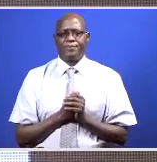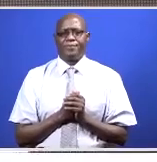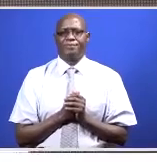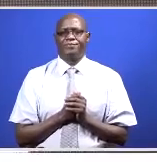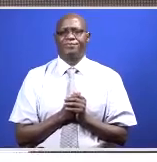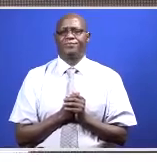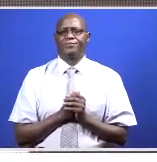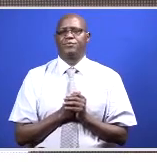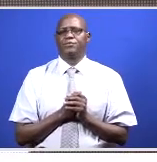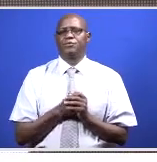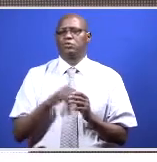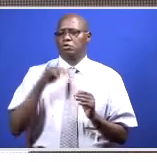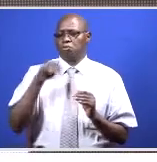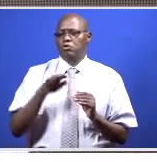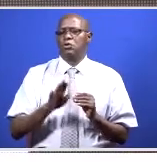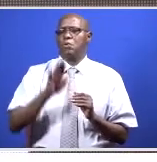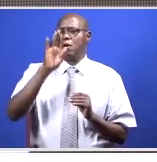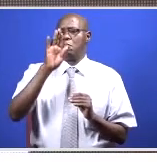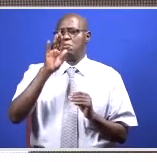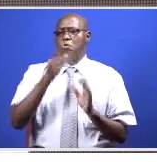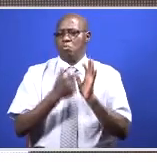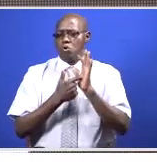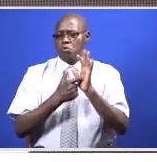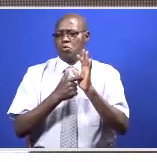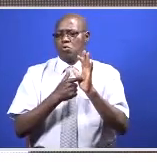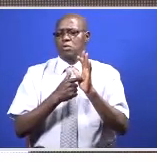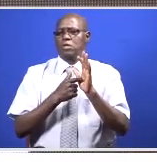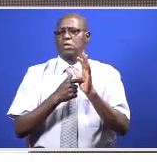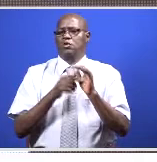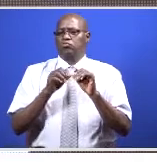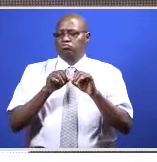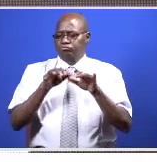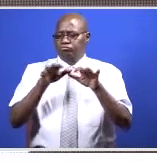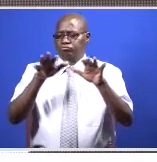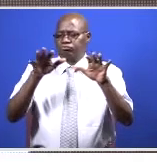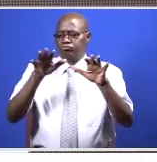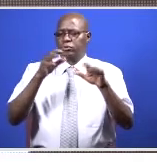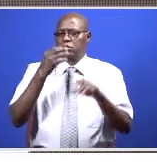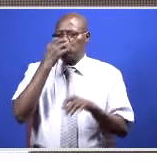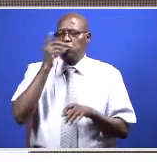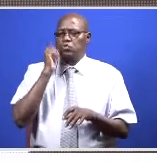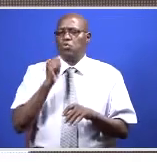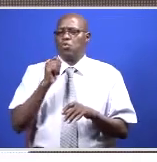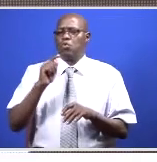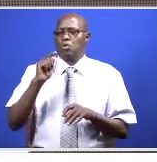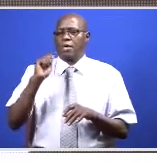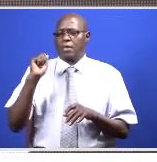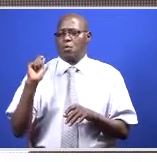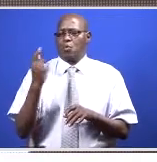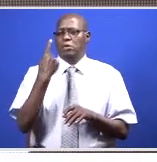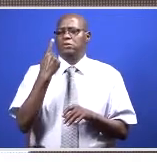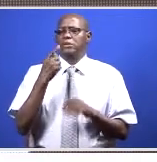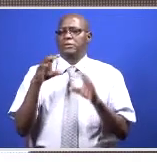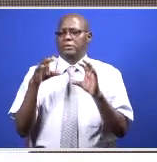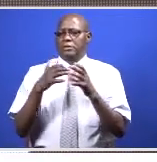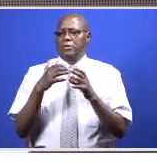You know, the bottom-up economic model popularization on Tuesday took Deputy President William Ruto and his Kenya Kwanza team to Kwale County. Addressing